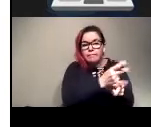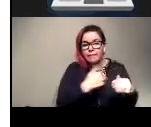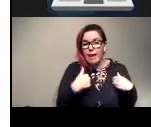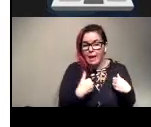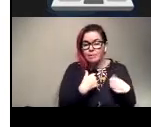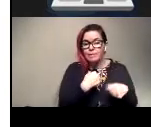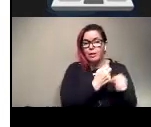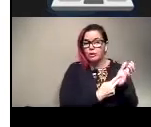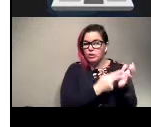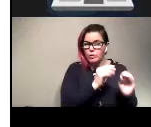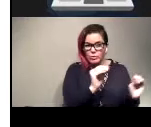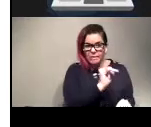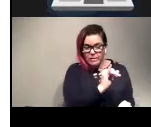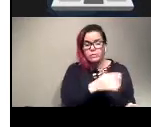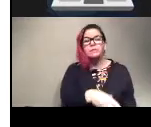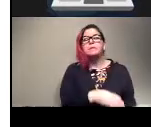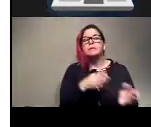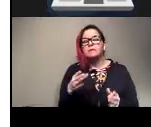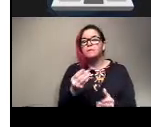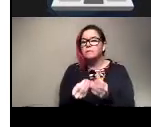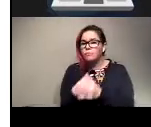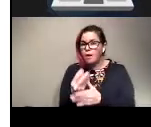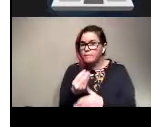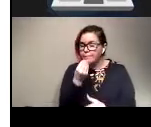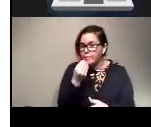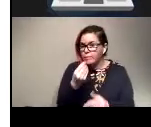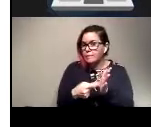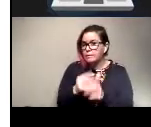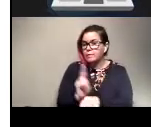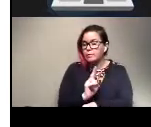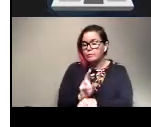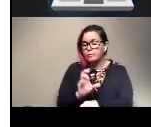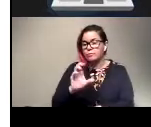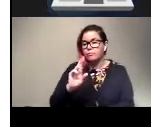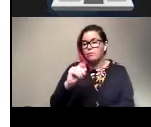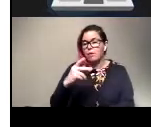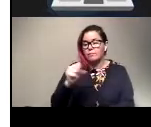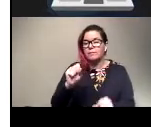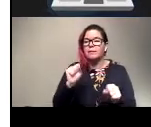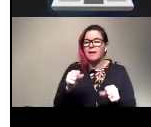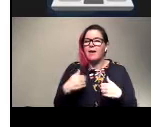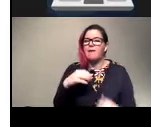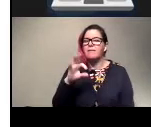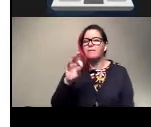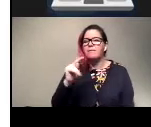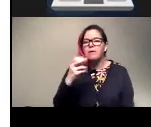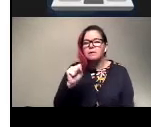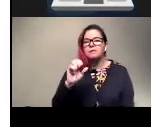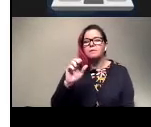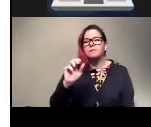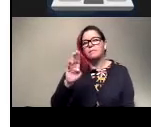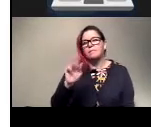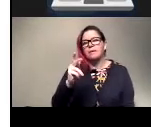don't get infections, or even our crops. We sometimes use them because there can be bacterial pathogens or fungal pathogens that can be damaging to